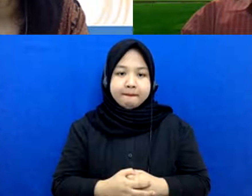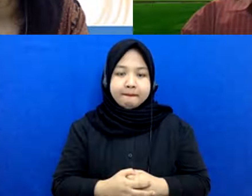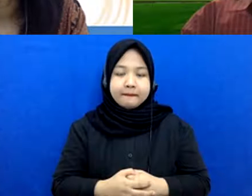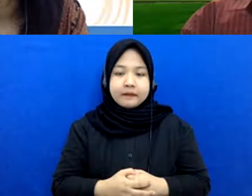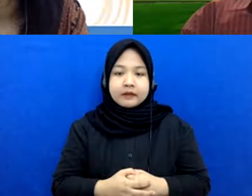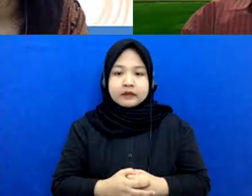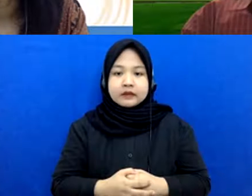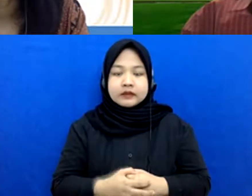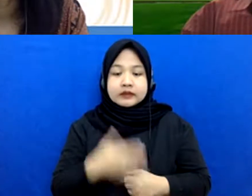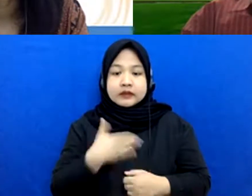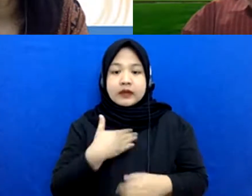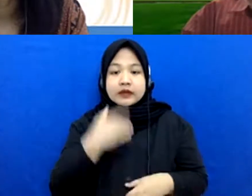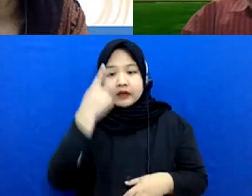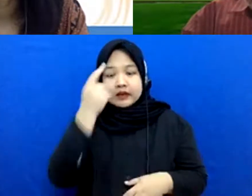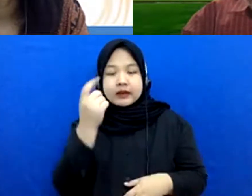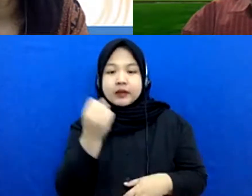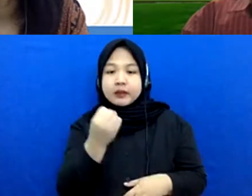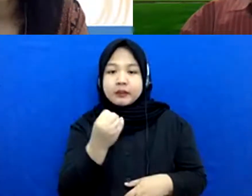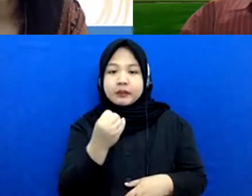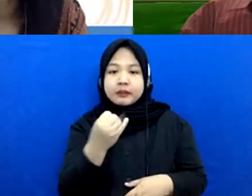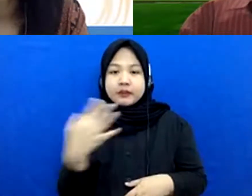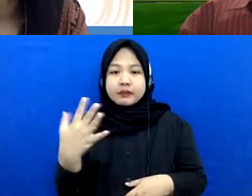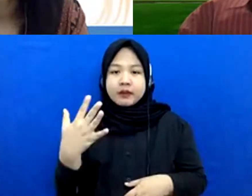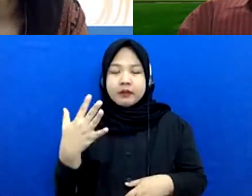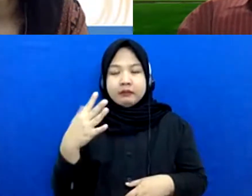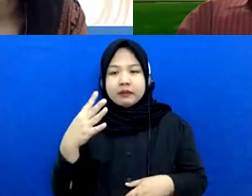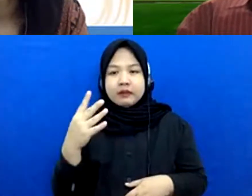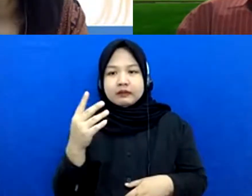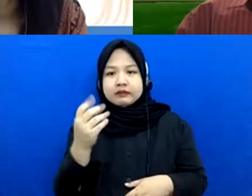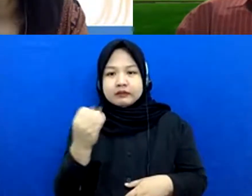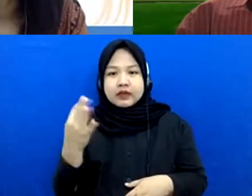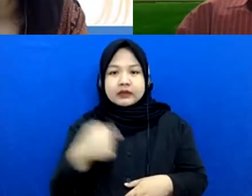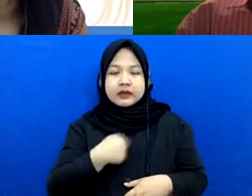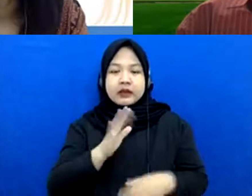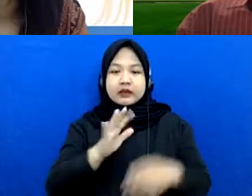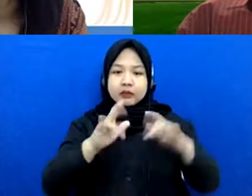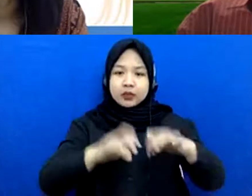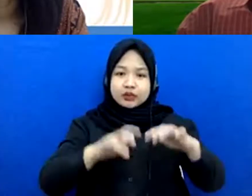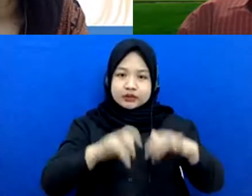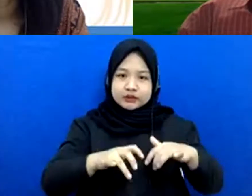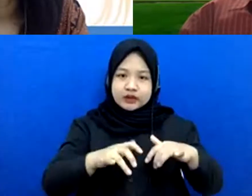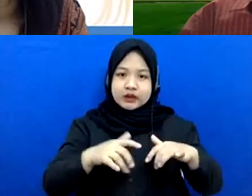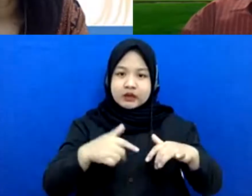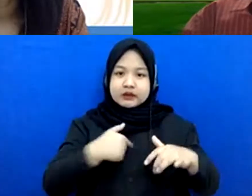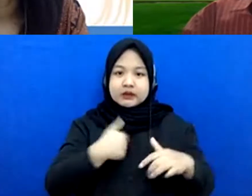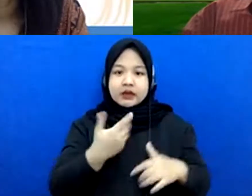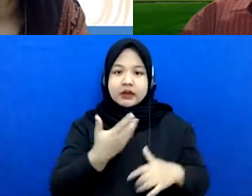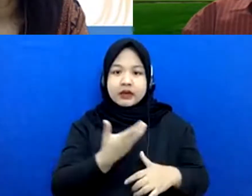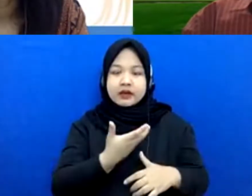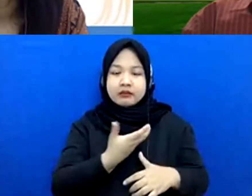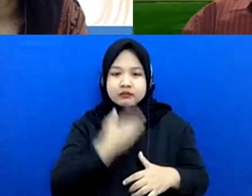a little unsure on a couple of things, so I'll get right to it. I'm unsure why you